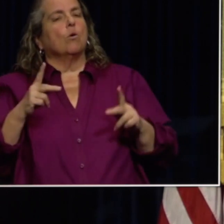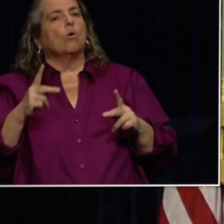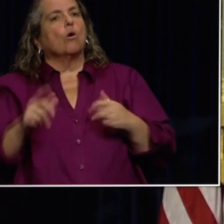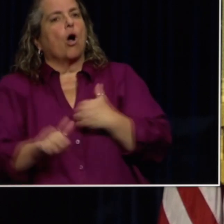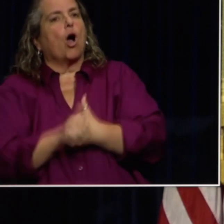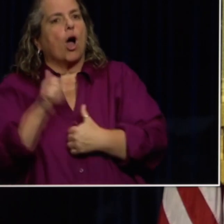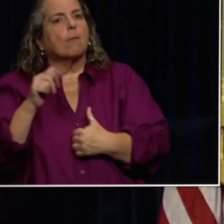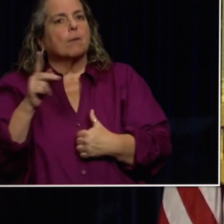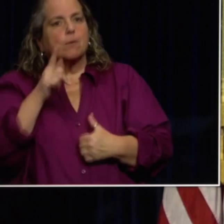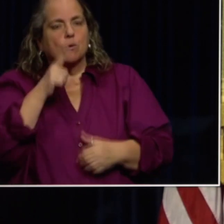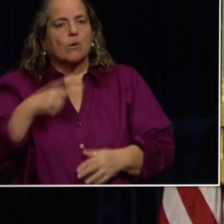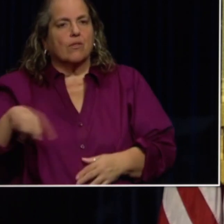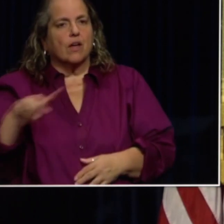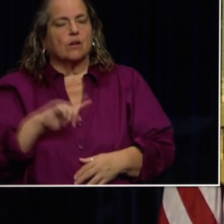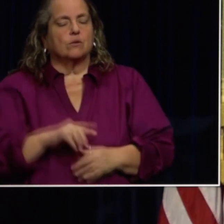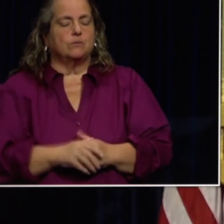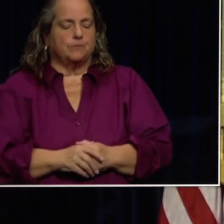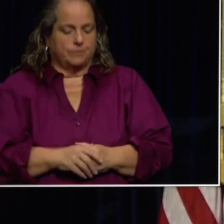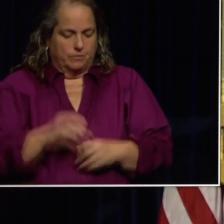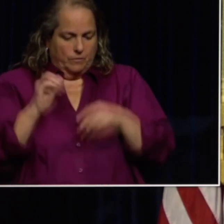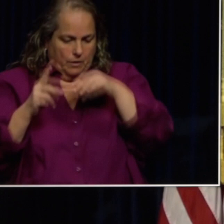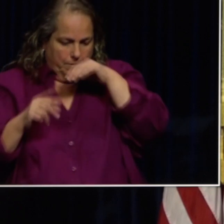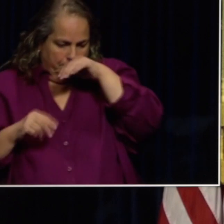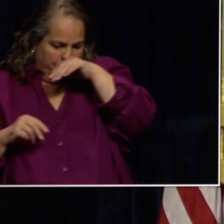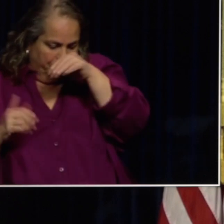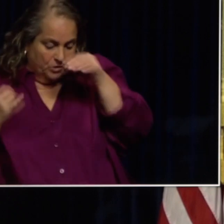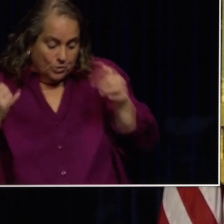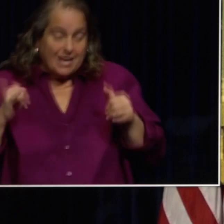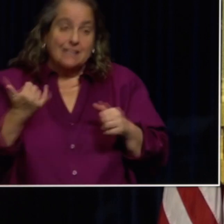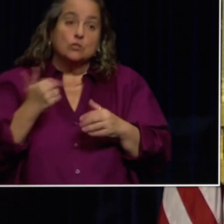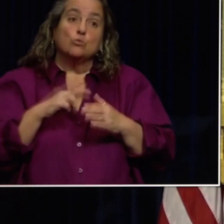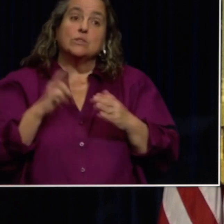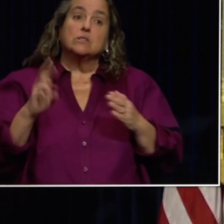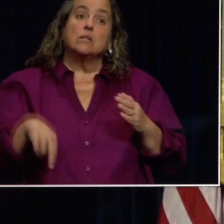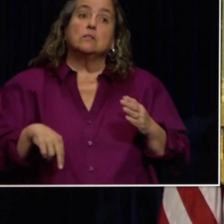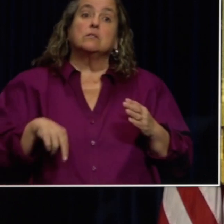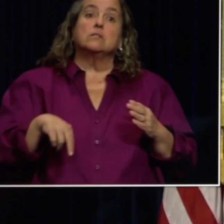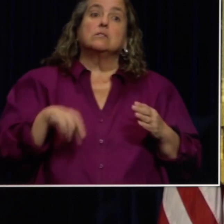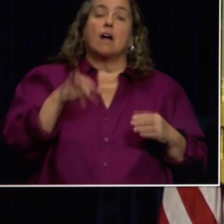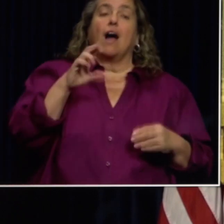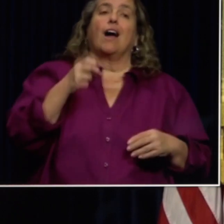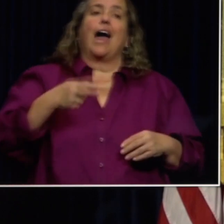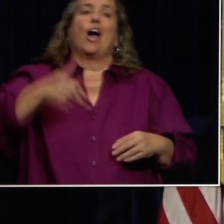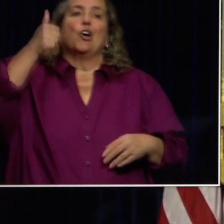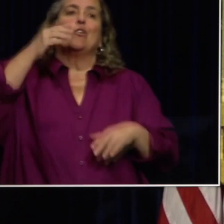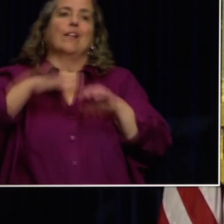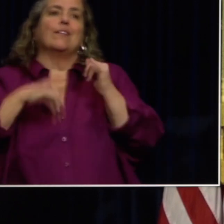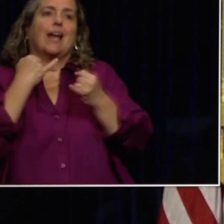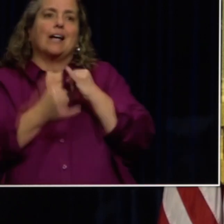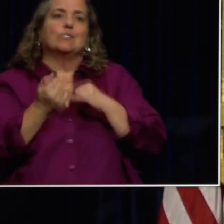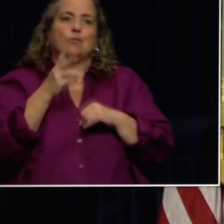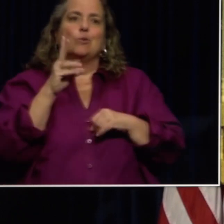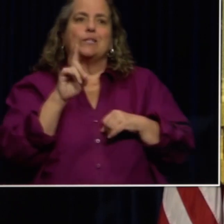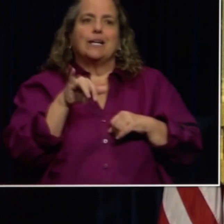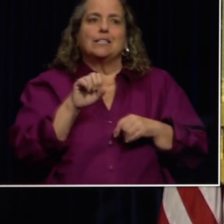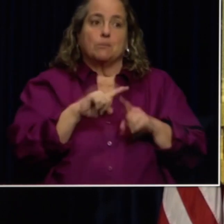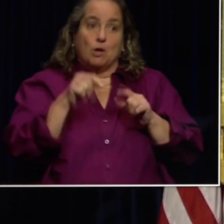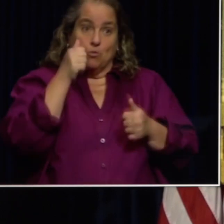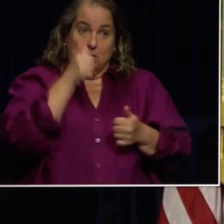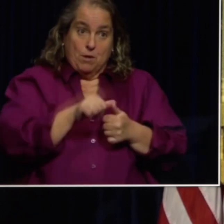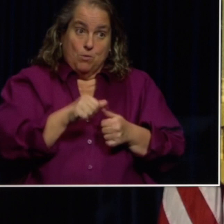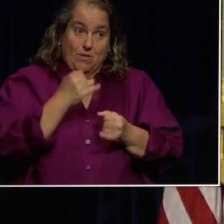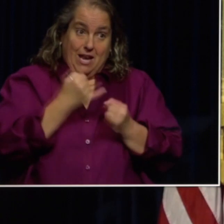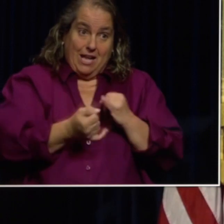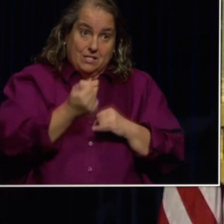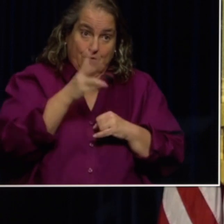there. All right, today's results are higher than the last couple days. But remember, the last